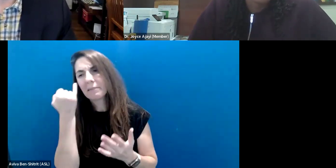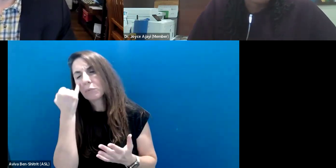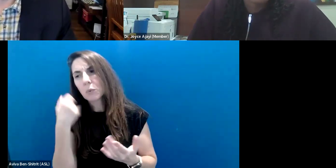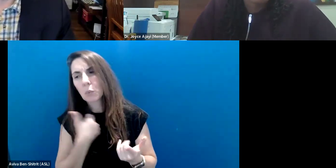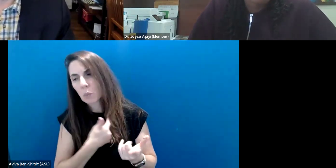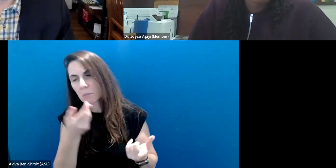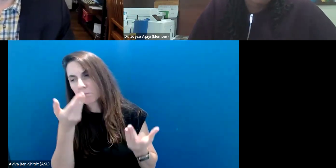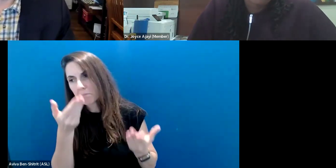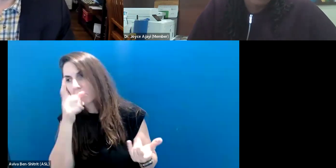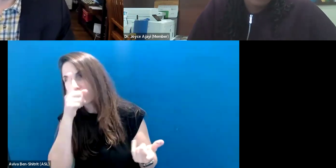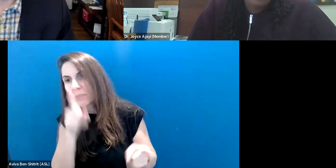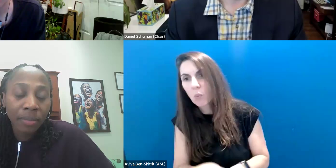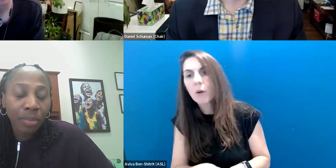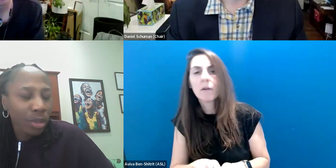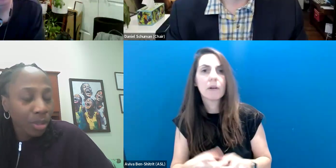is there going to be a